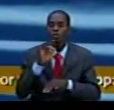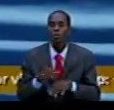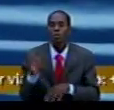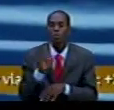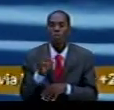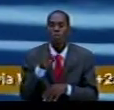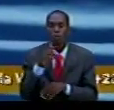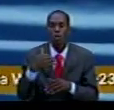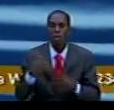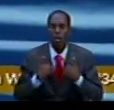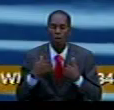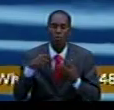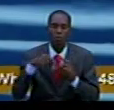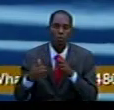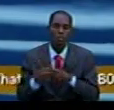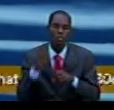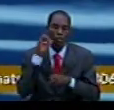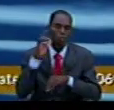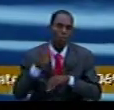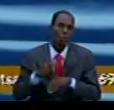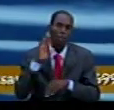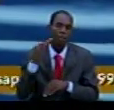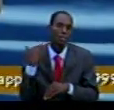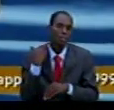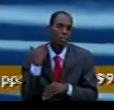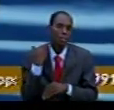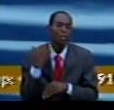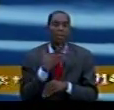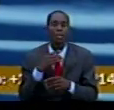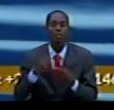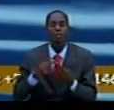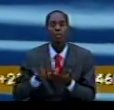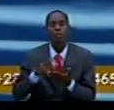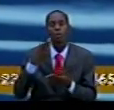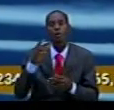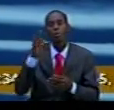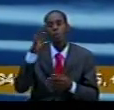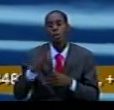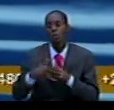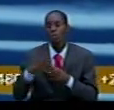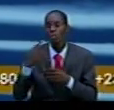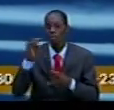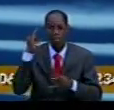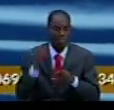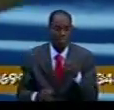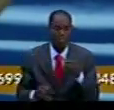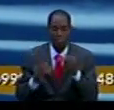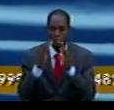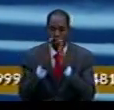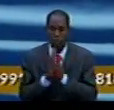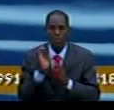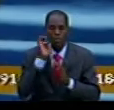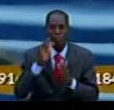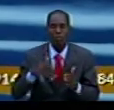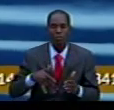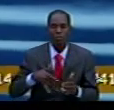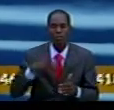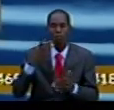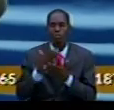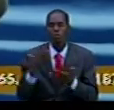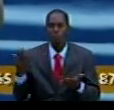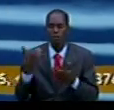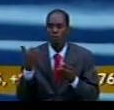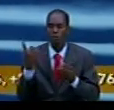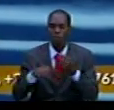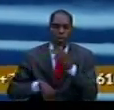my hands on the neck. And to the glory of God, after the last amen, I discovered something fell off my neck and my back. I